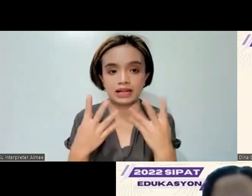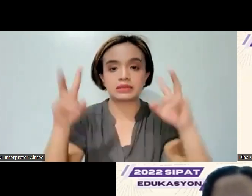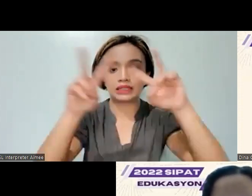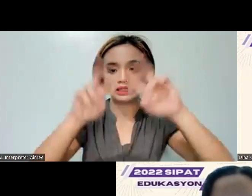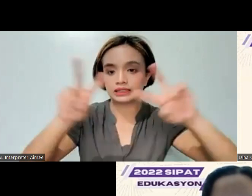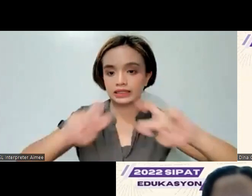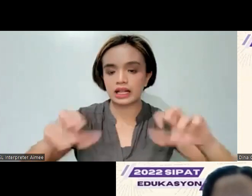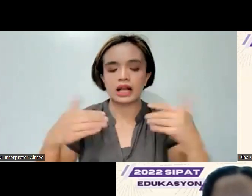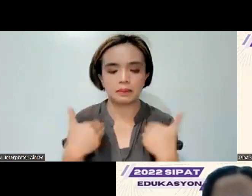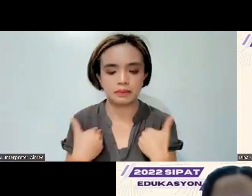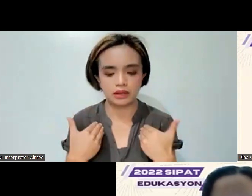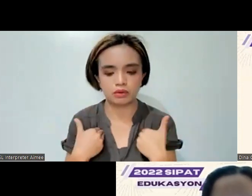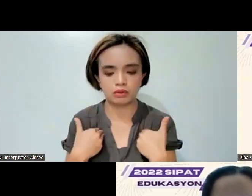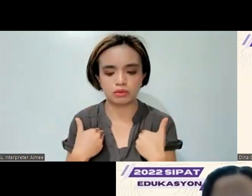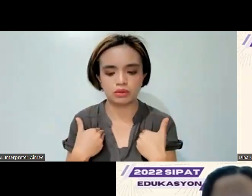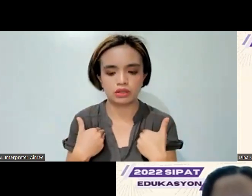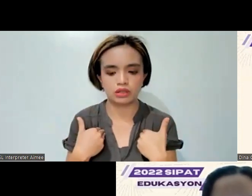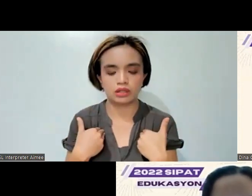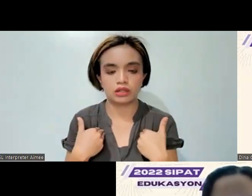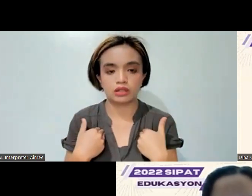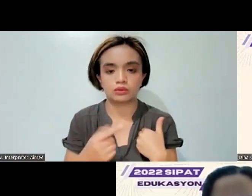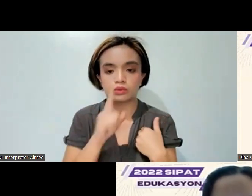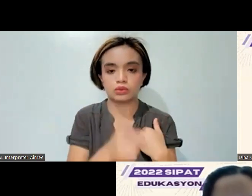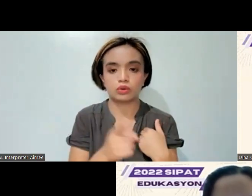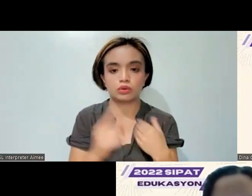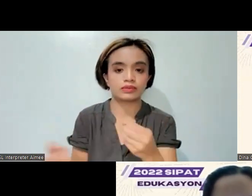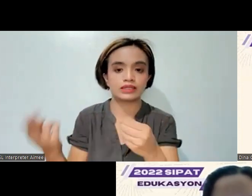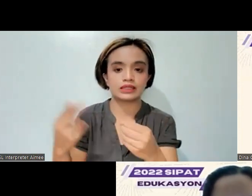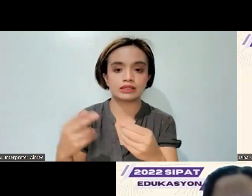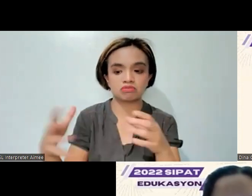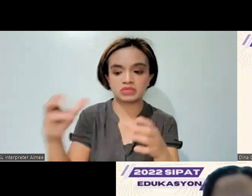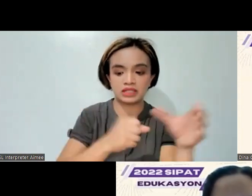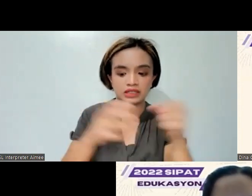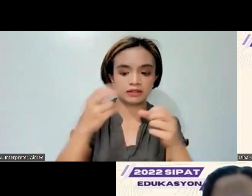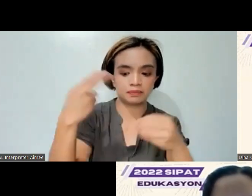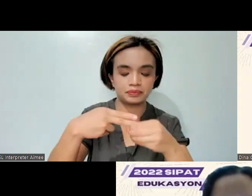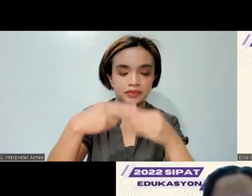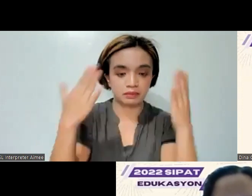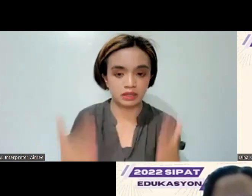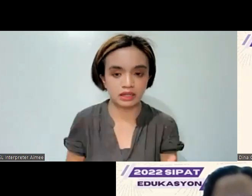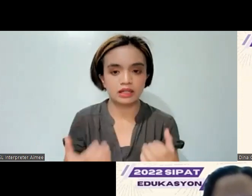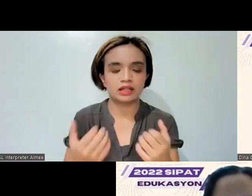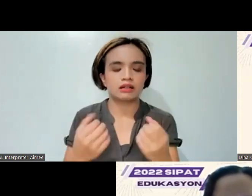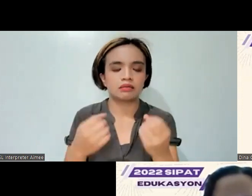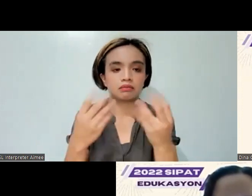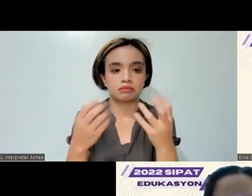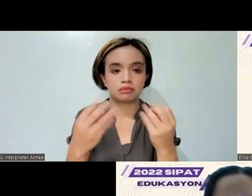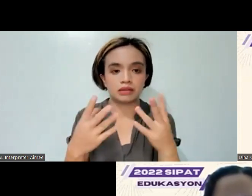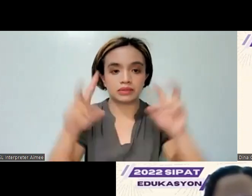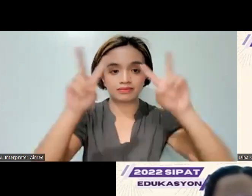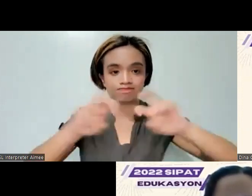had, since they were taking participants from programs, many of the studies made use